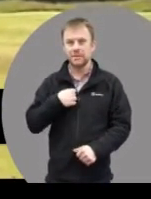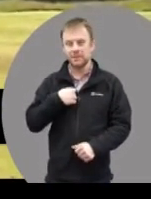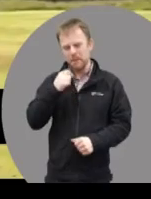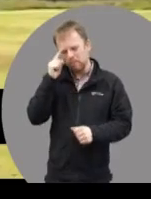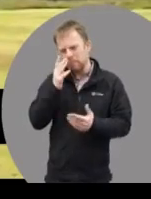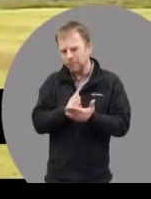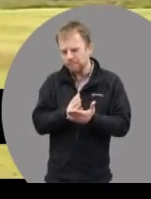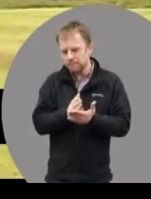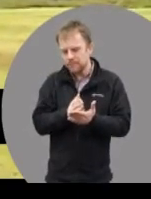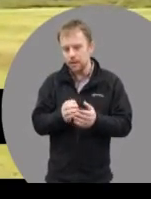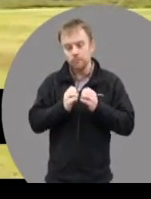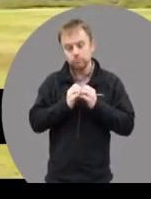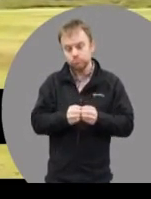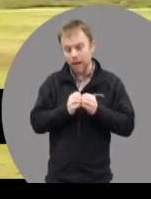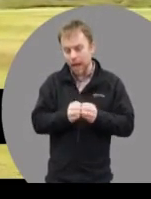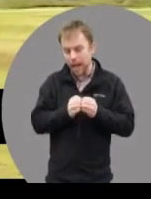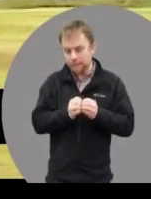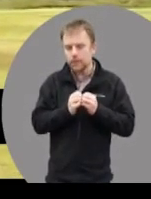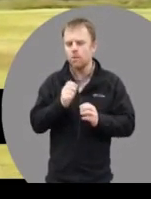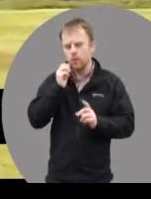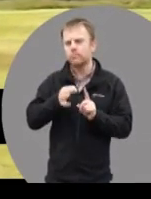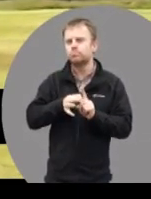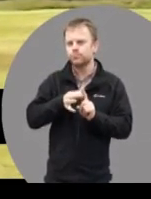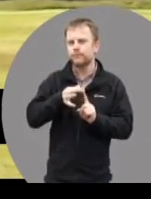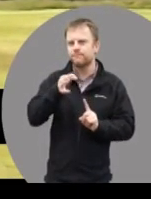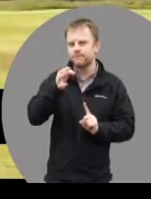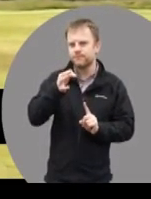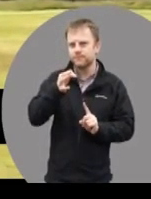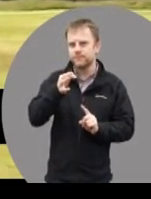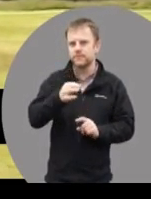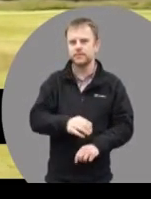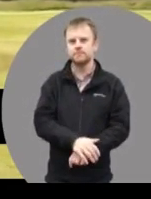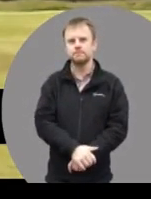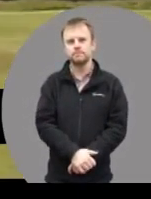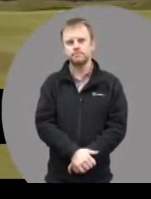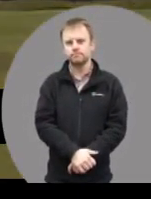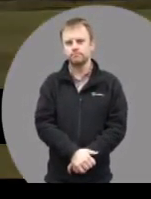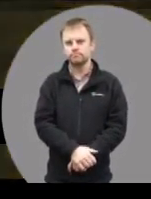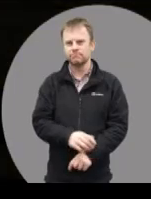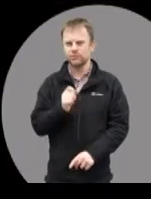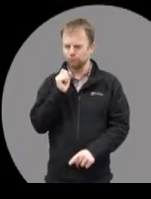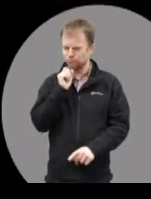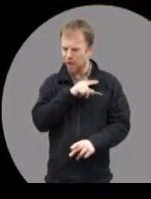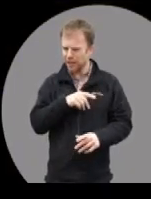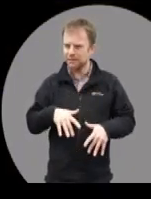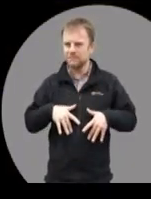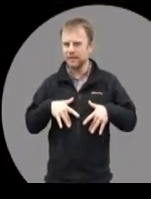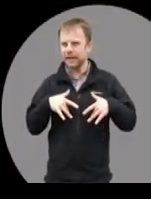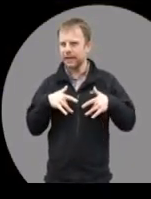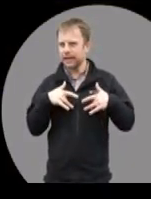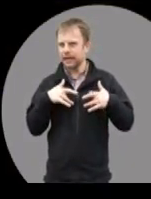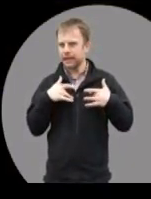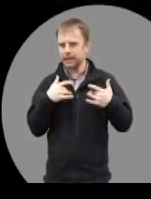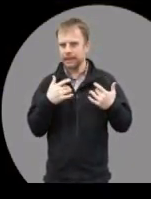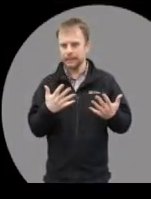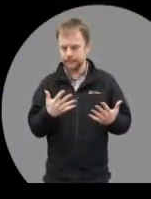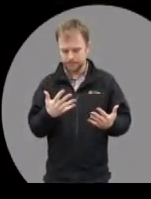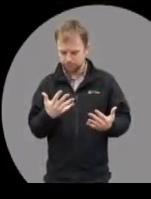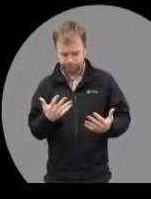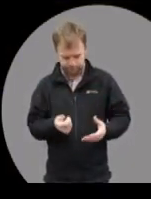had no feeling of my swing at all, to be honest, at the top of the backswing. Well, obviously you can't